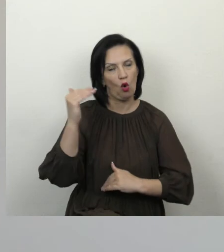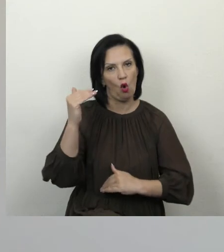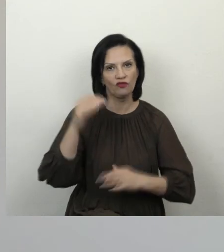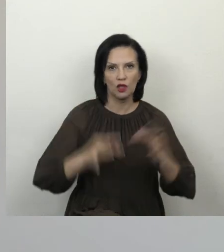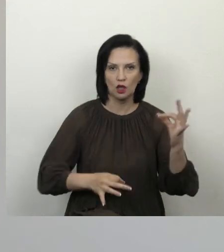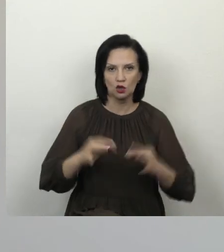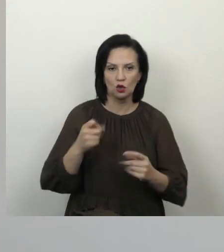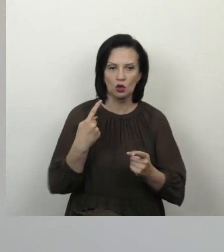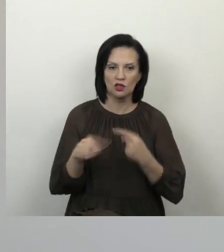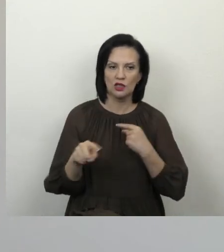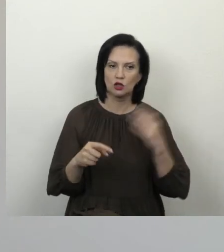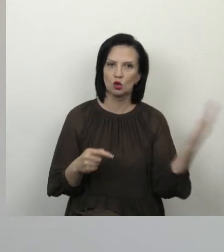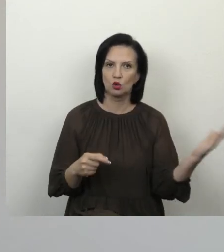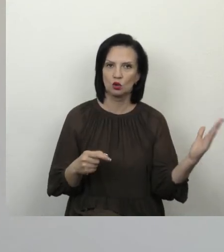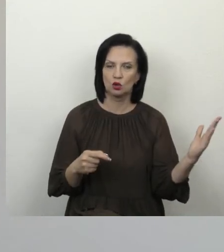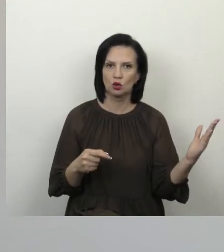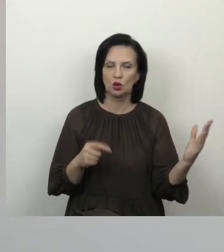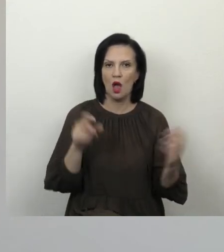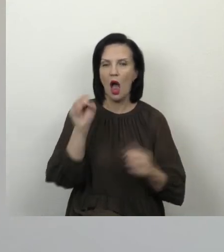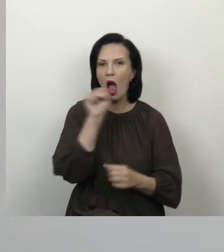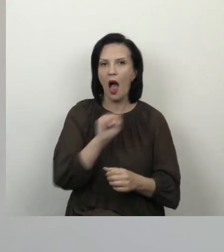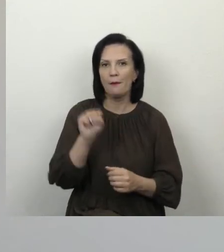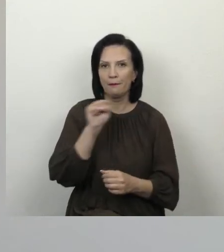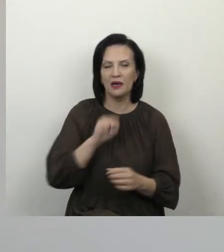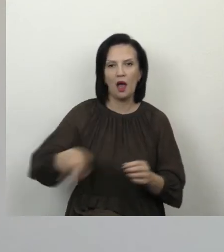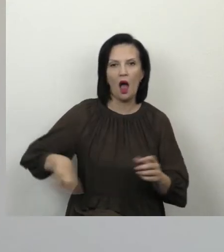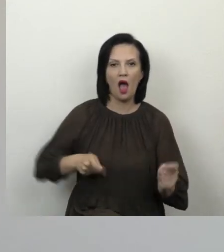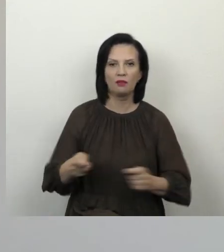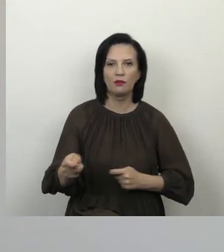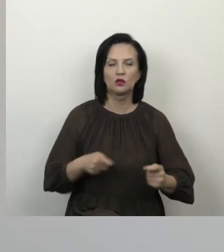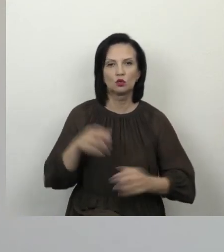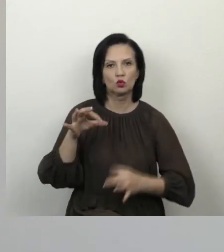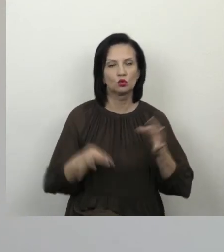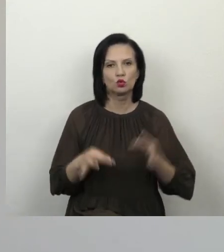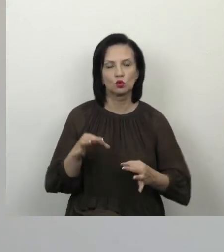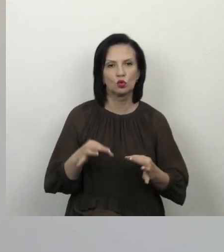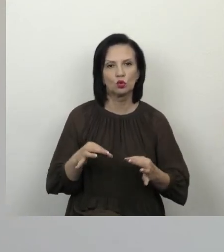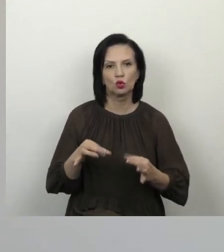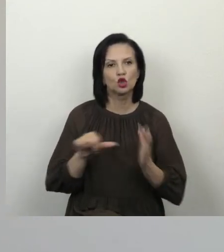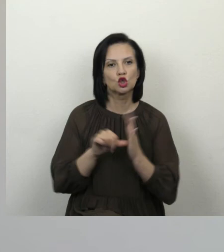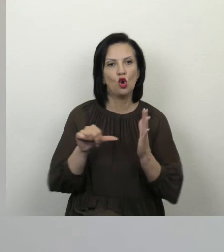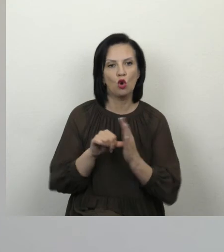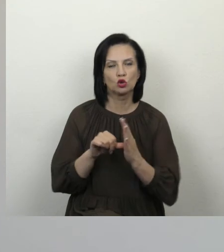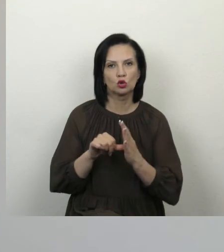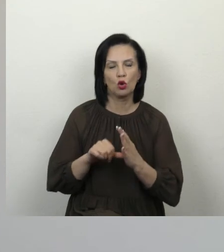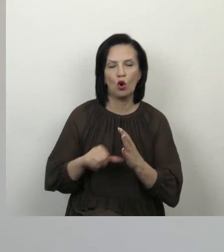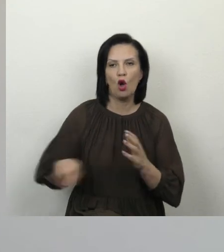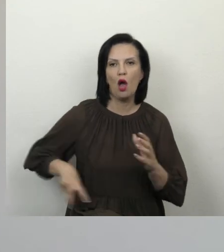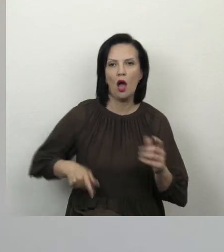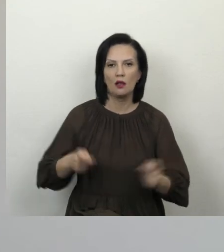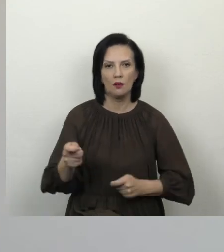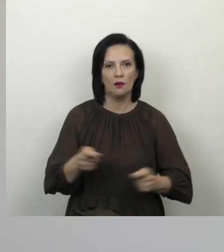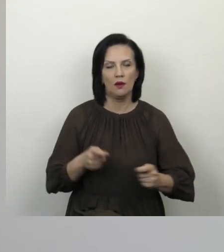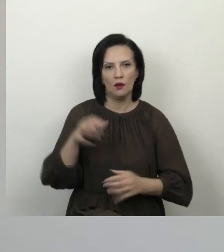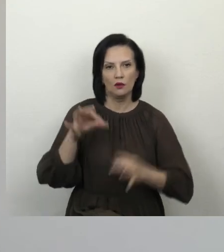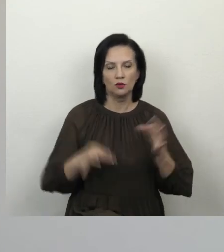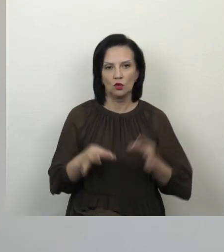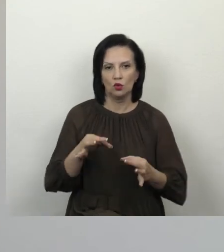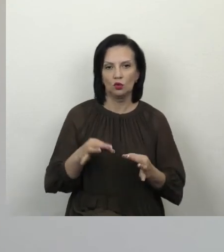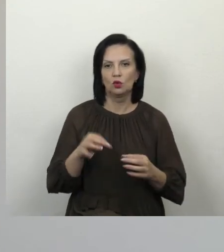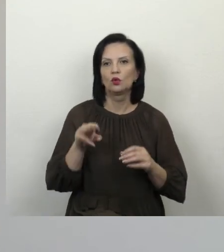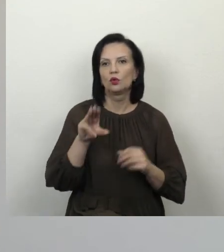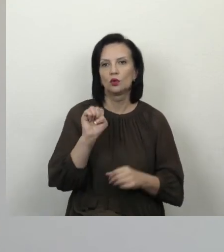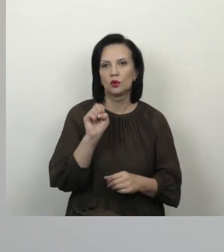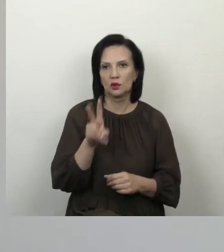it would be the jurisdiction of the Supreme Court on the one hand, or the Administrative Court of Appeal on the other hand.